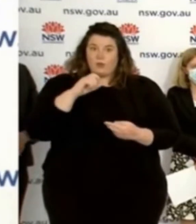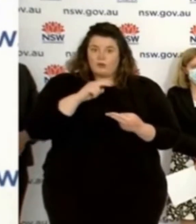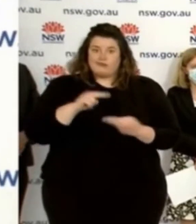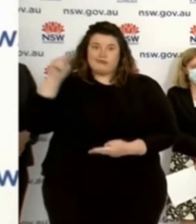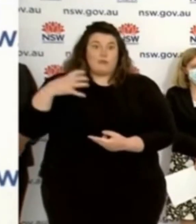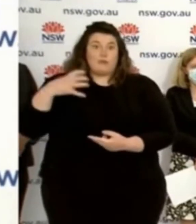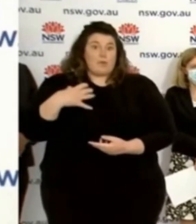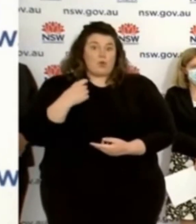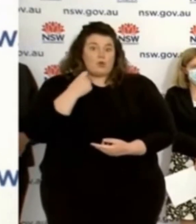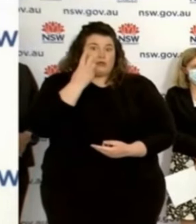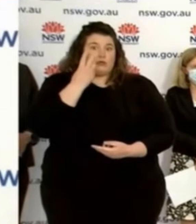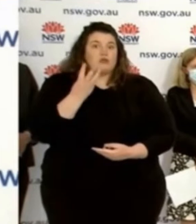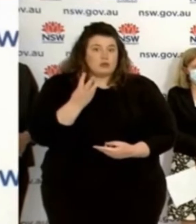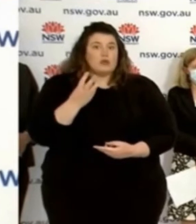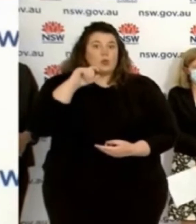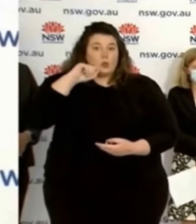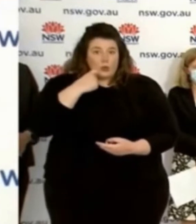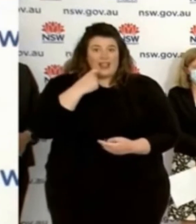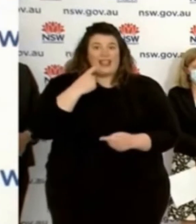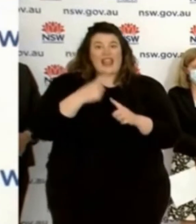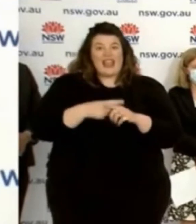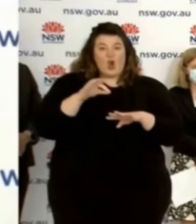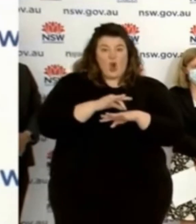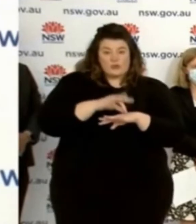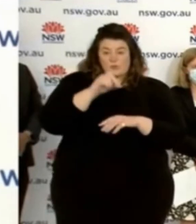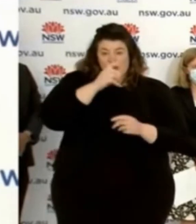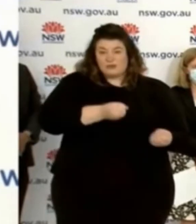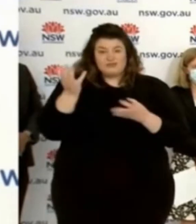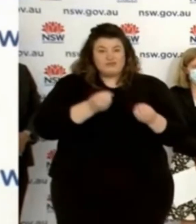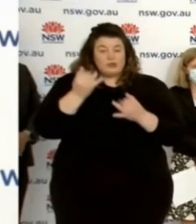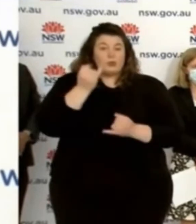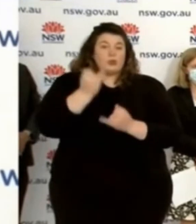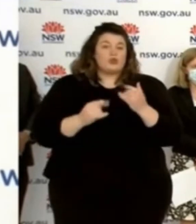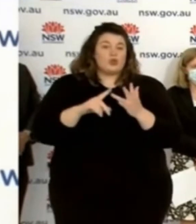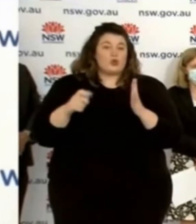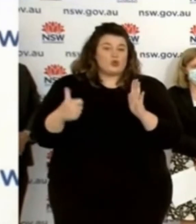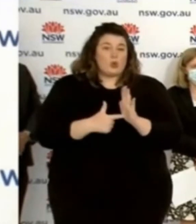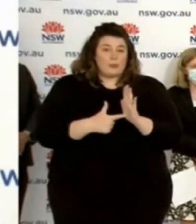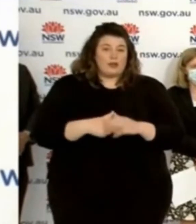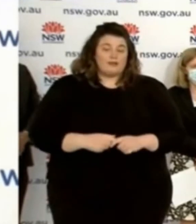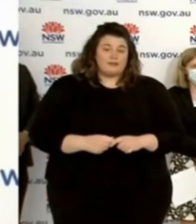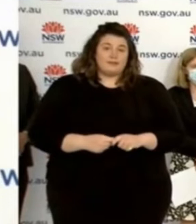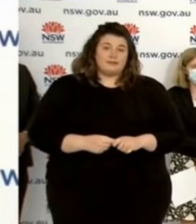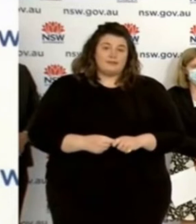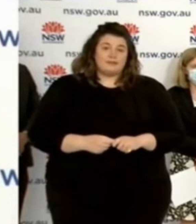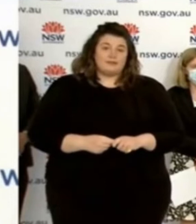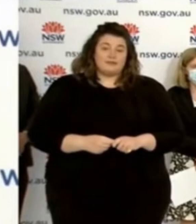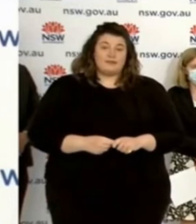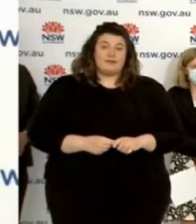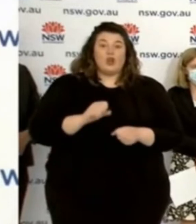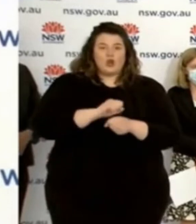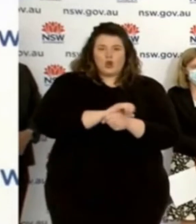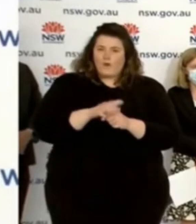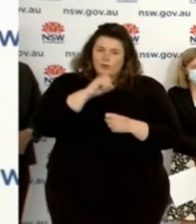that our hospital system will be under the greatest stress in October. However, we also know that living with COVID means you have